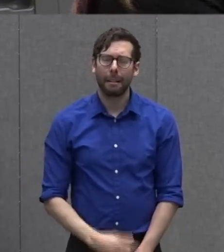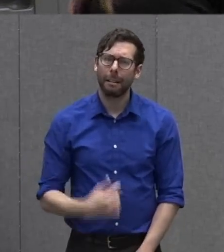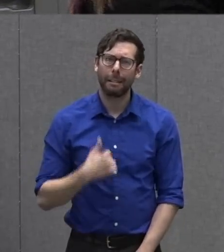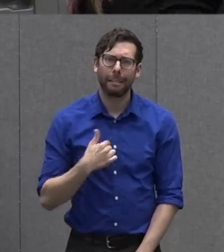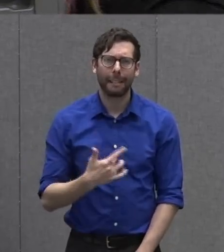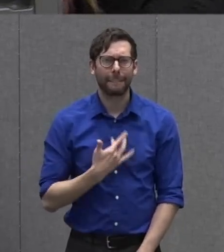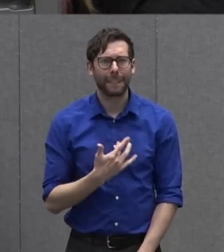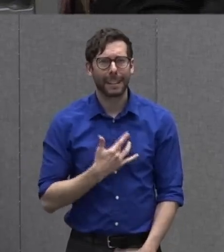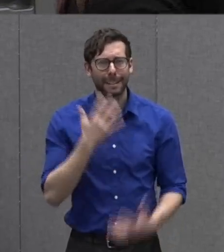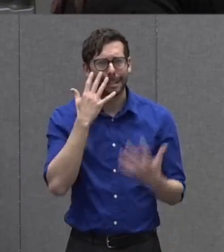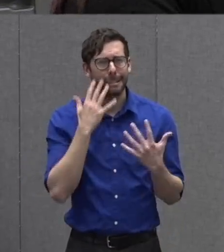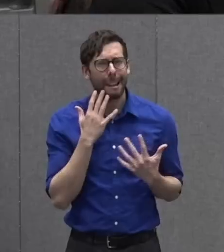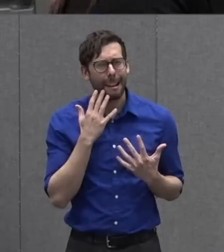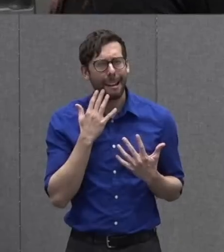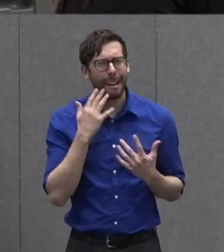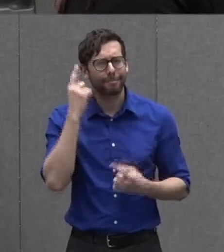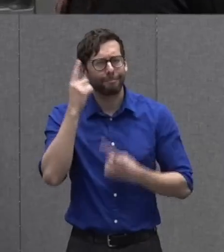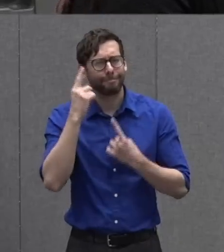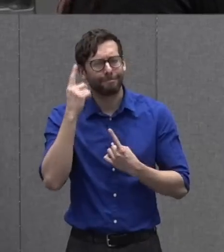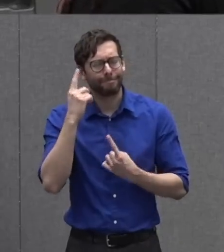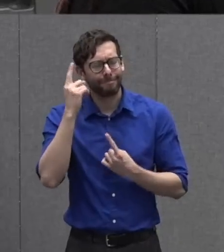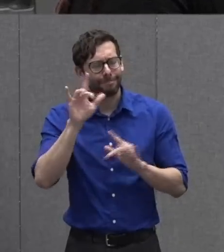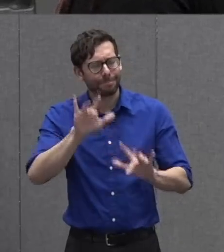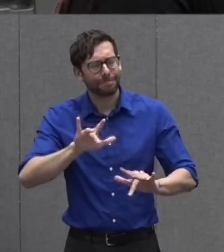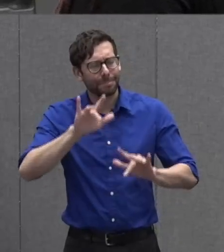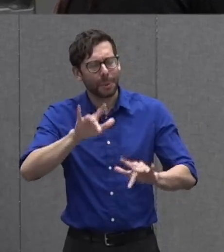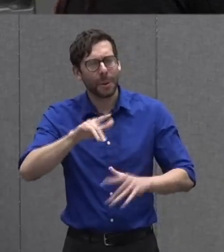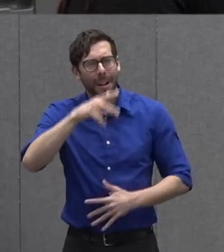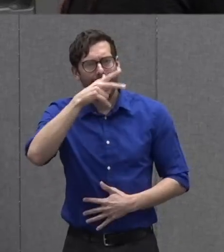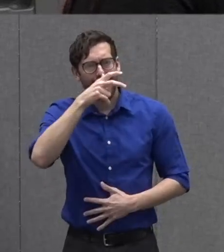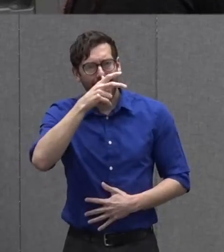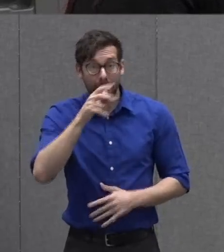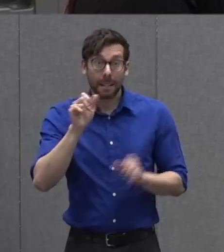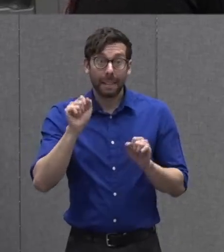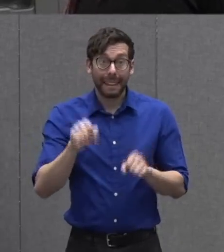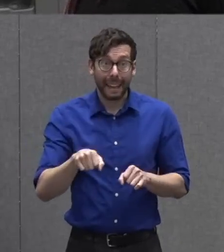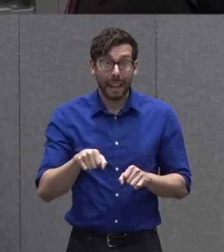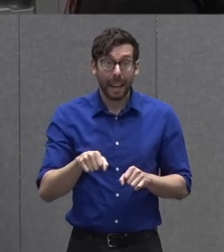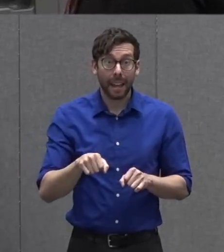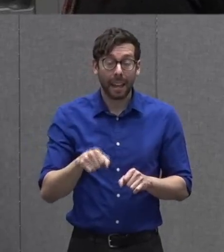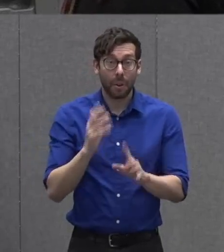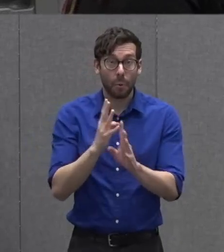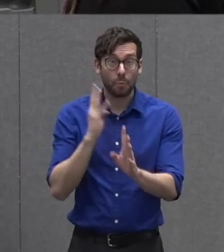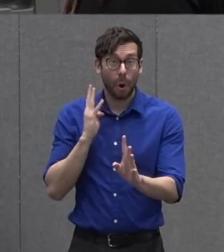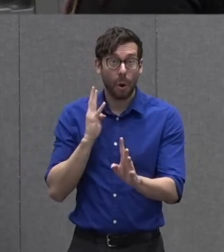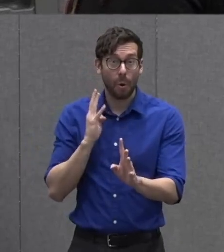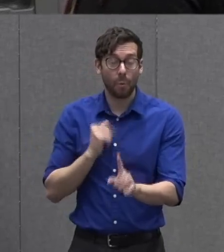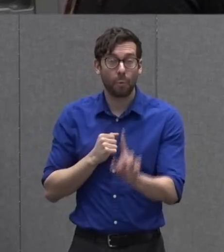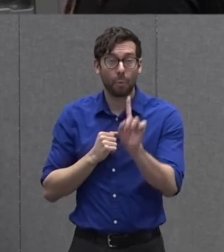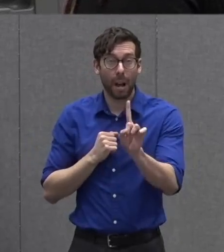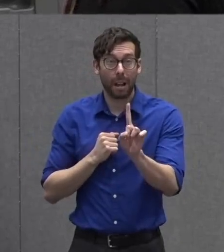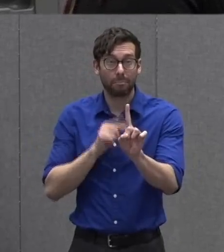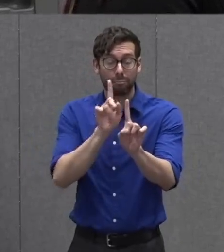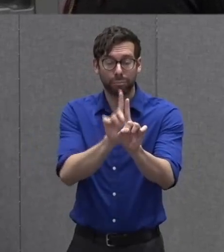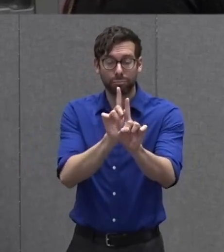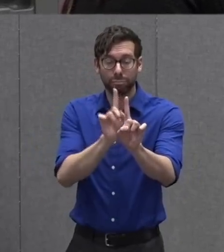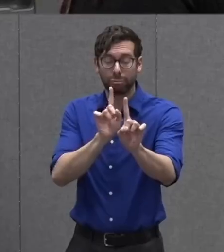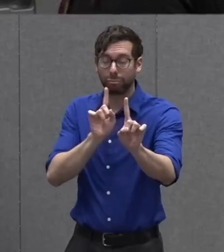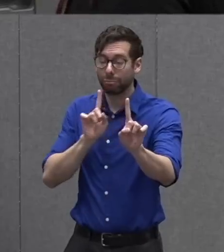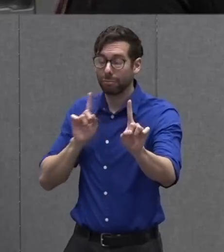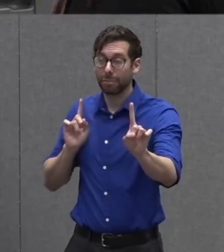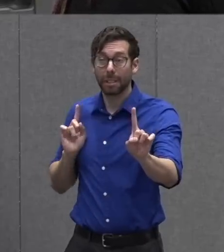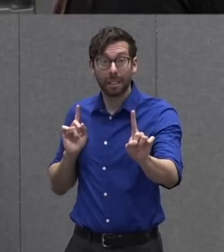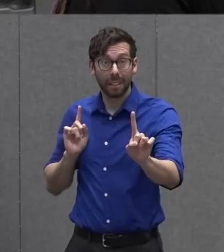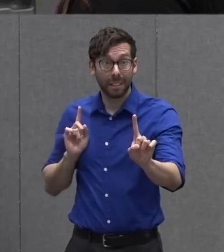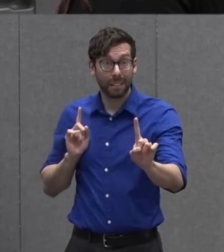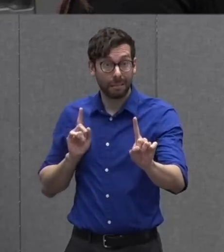sad. Thinking of those poor ants, they could have gone one by one. Would that have made them faster or slower? When